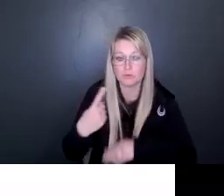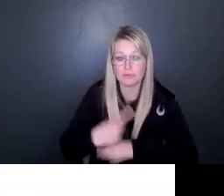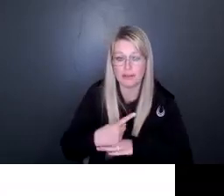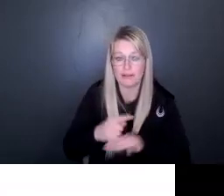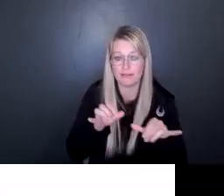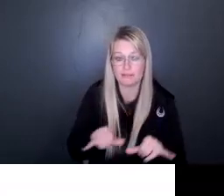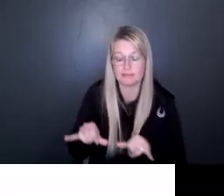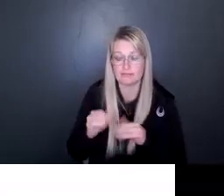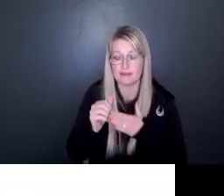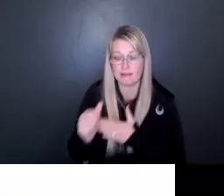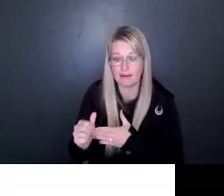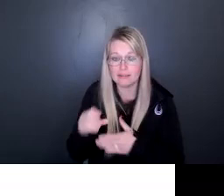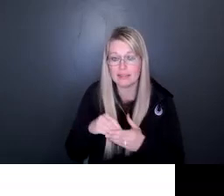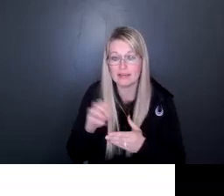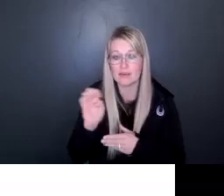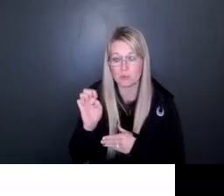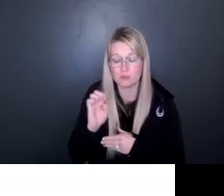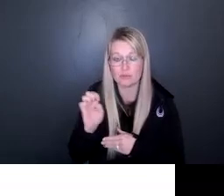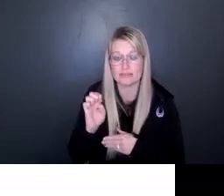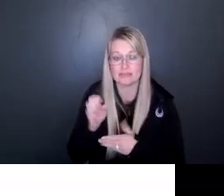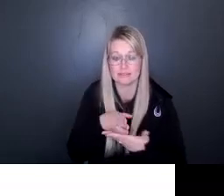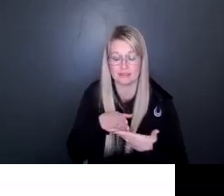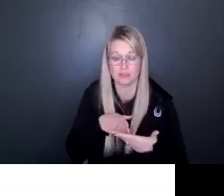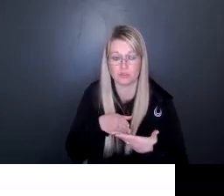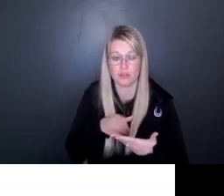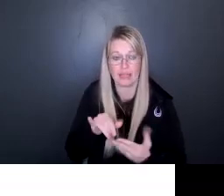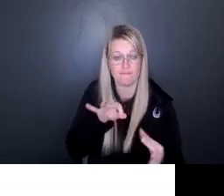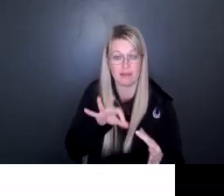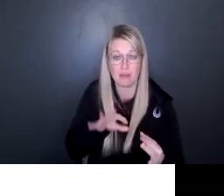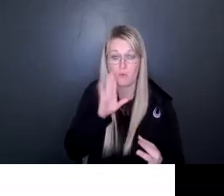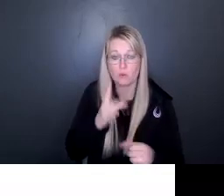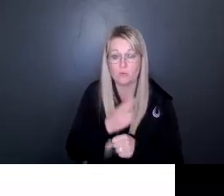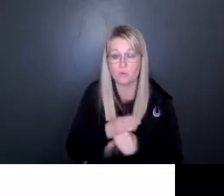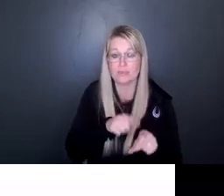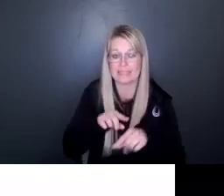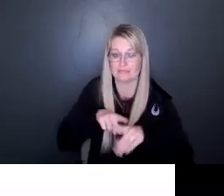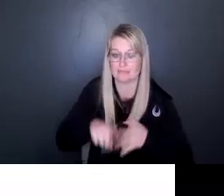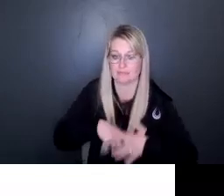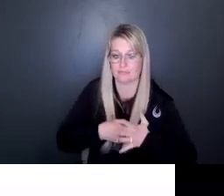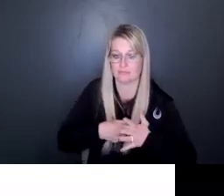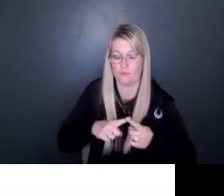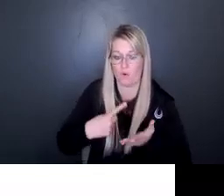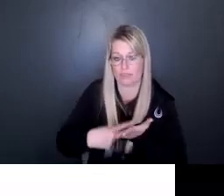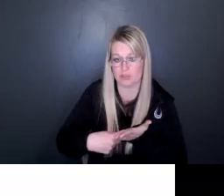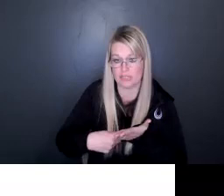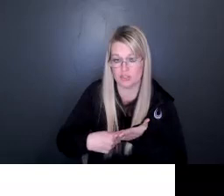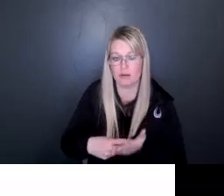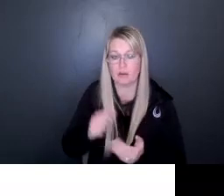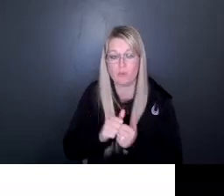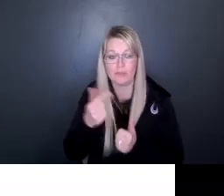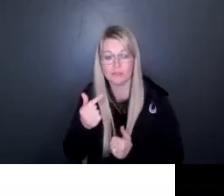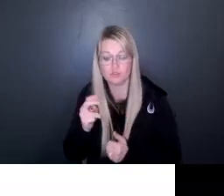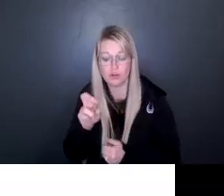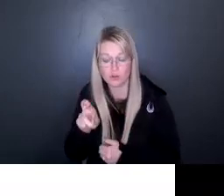for the education and emergency sector. This feedback will be used as a basis for consultations with gender and